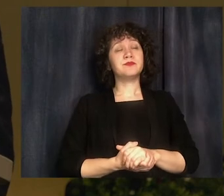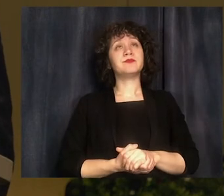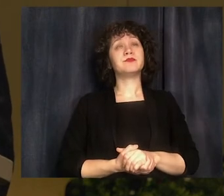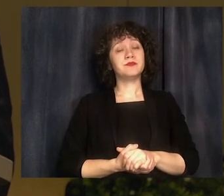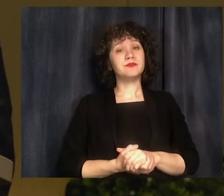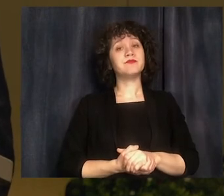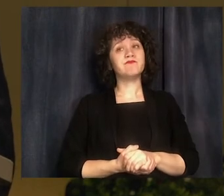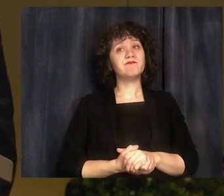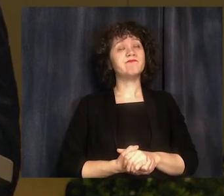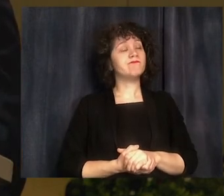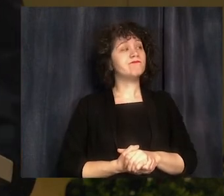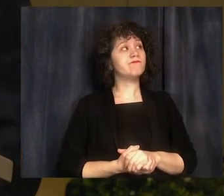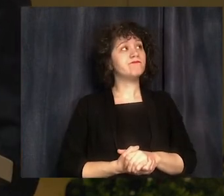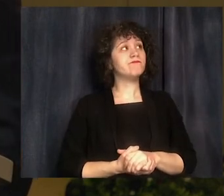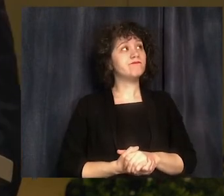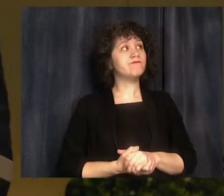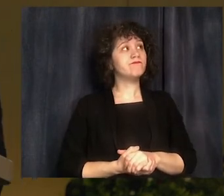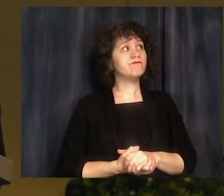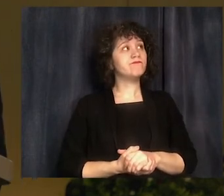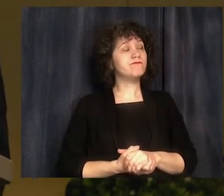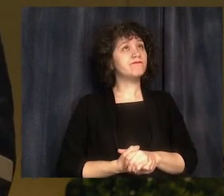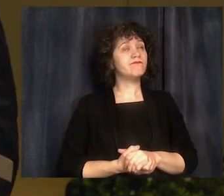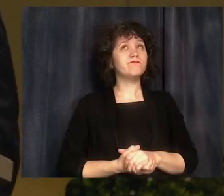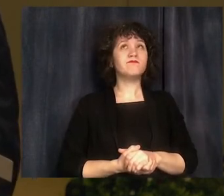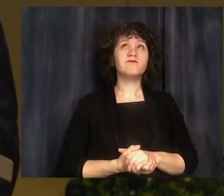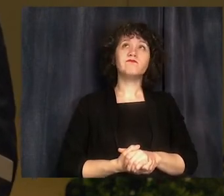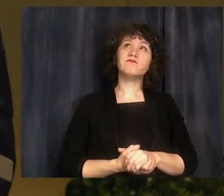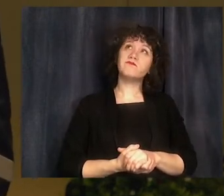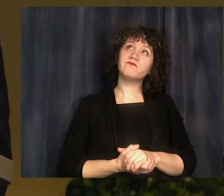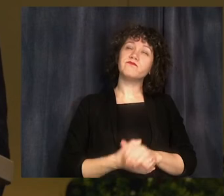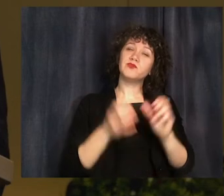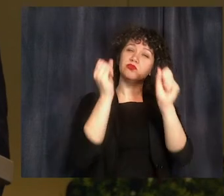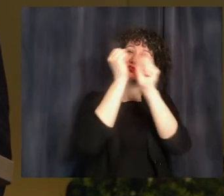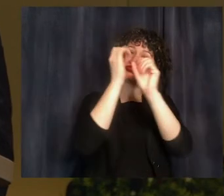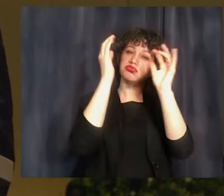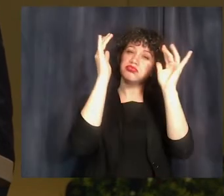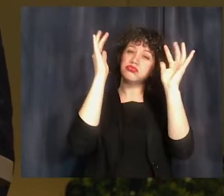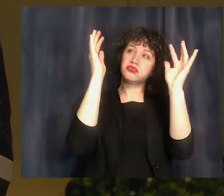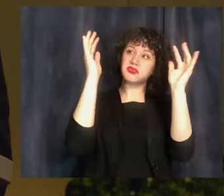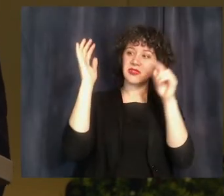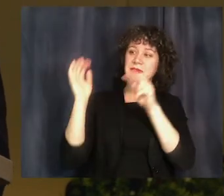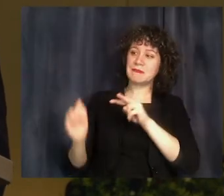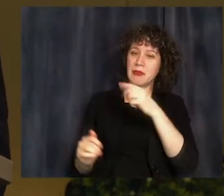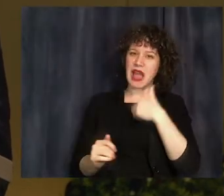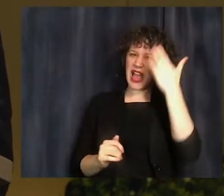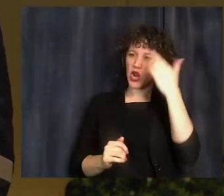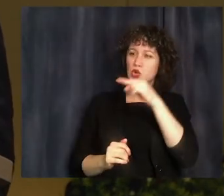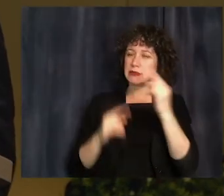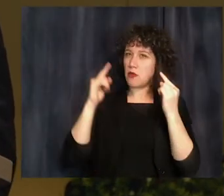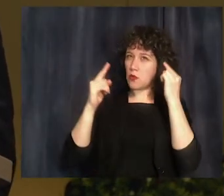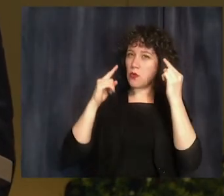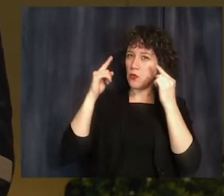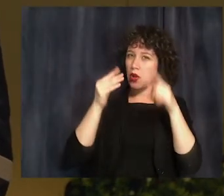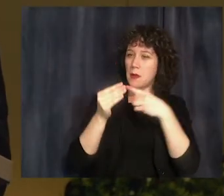Betty paused and got a faraway look in her eyes, a look that said she had considered this from every angle for many years